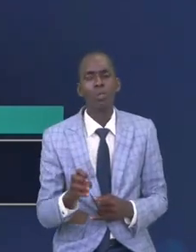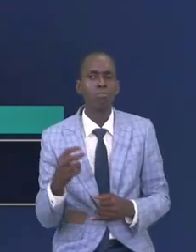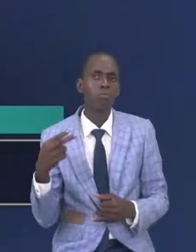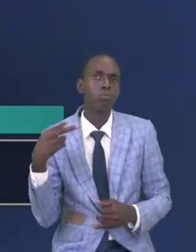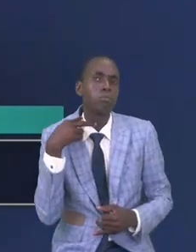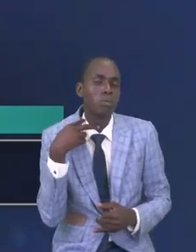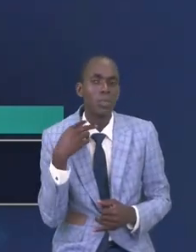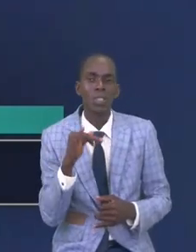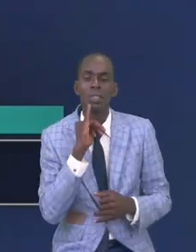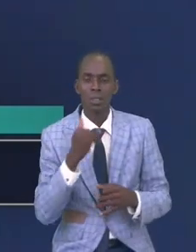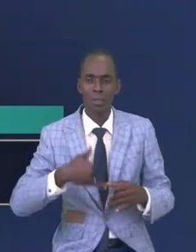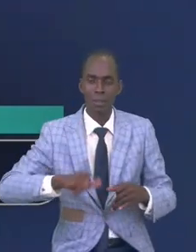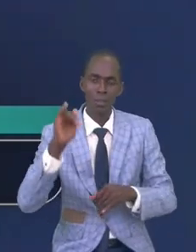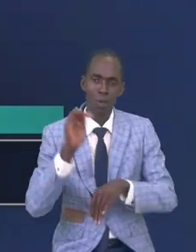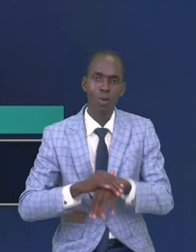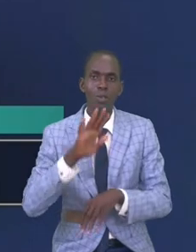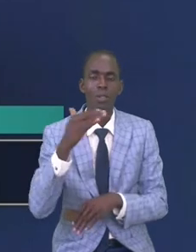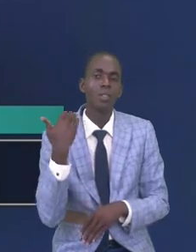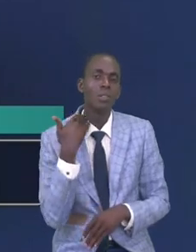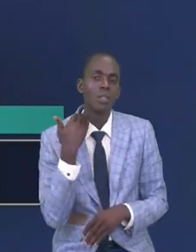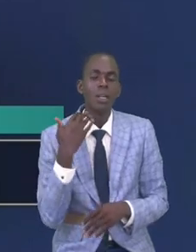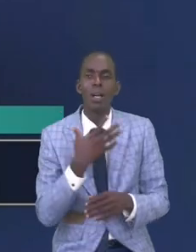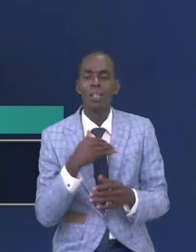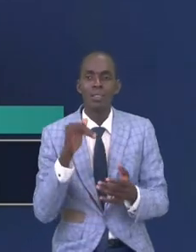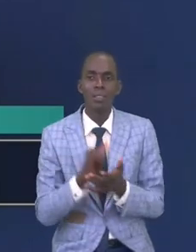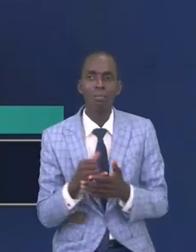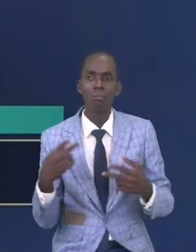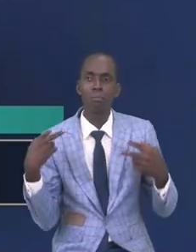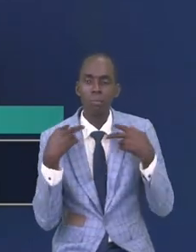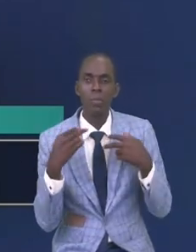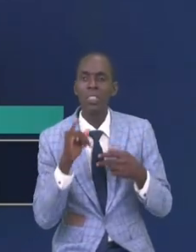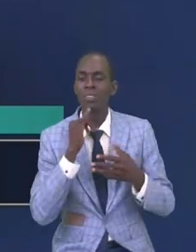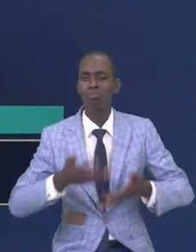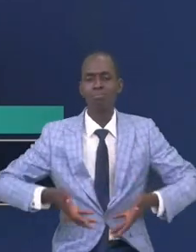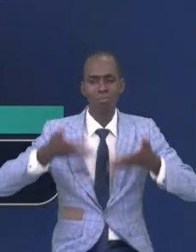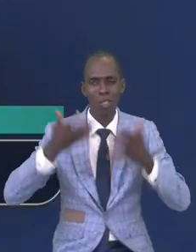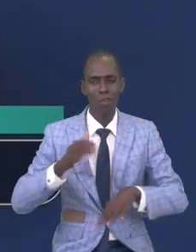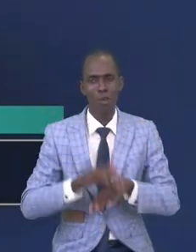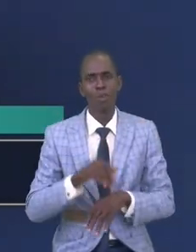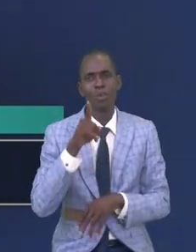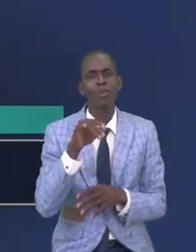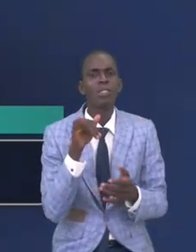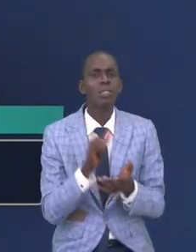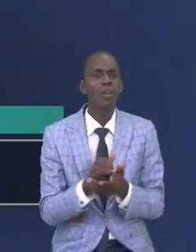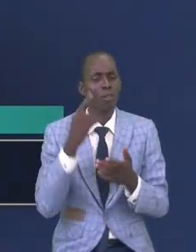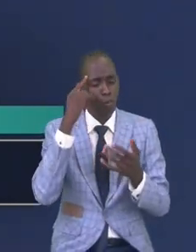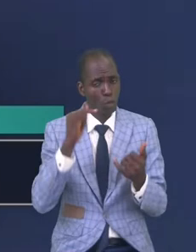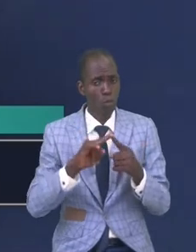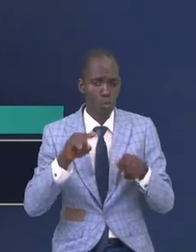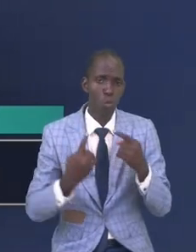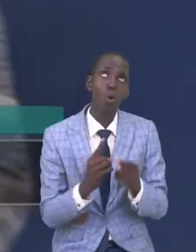your neck. And the yoke is too heavy on your person. That to move forward